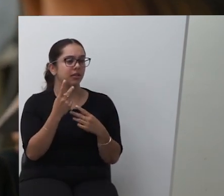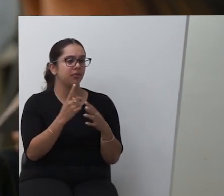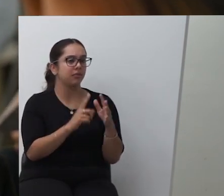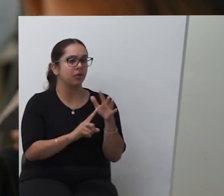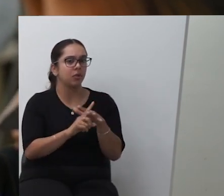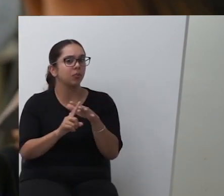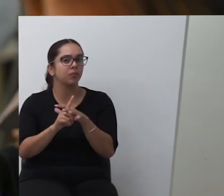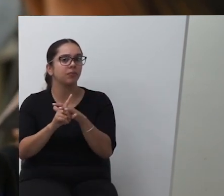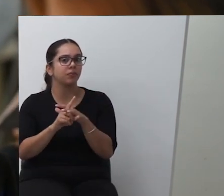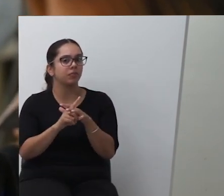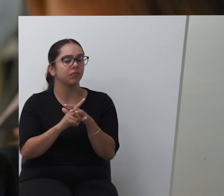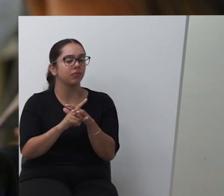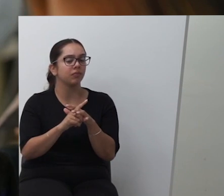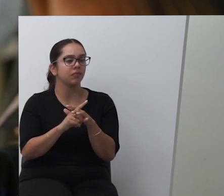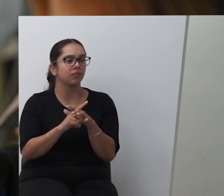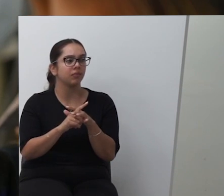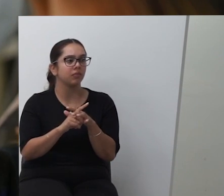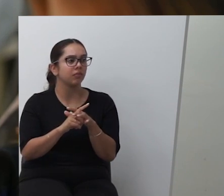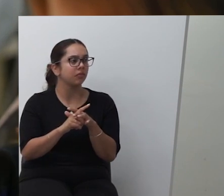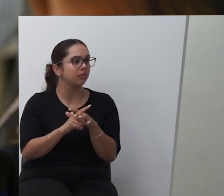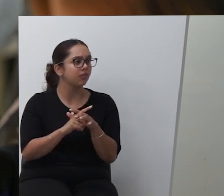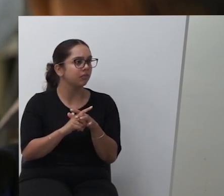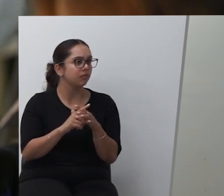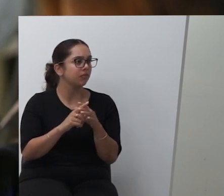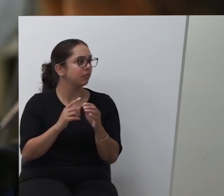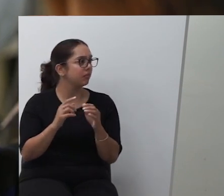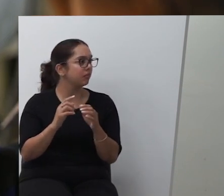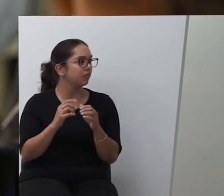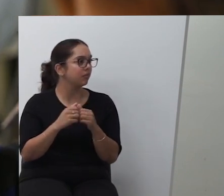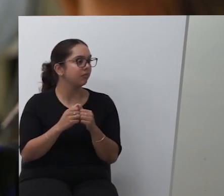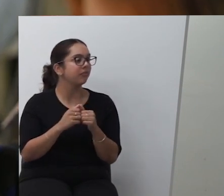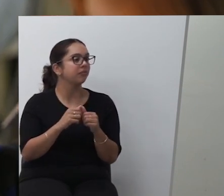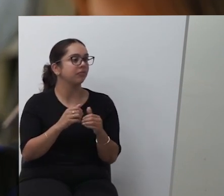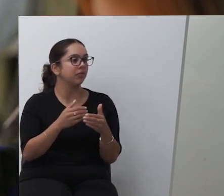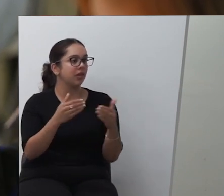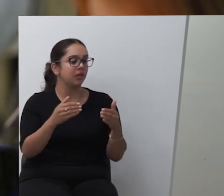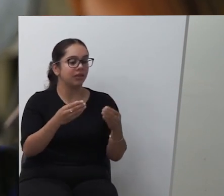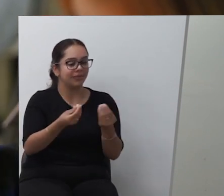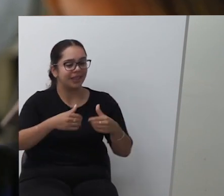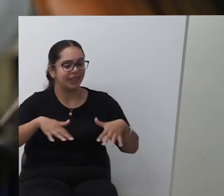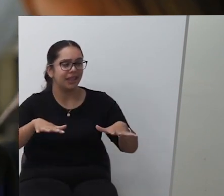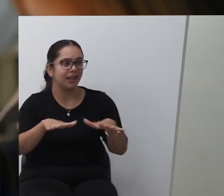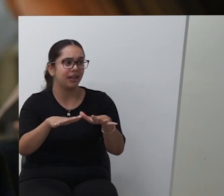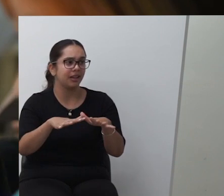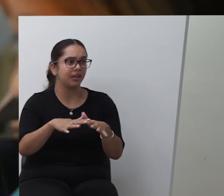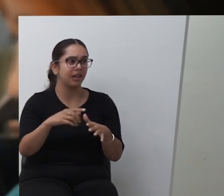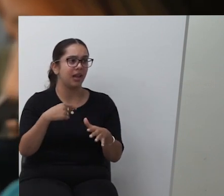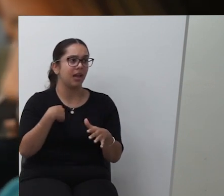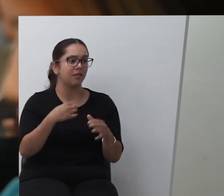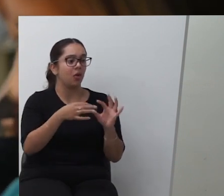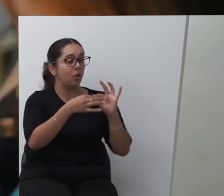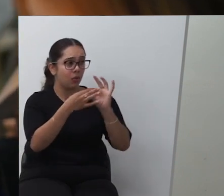of how and militarism and the land there was a